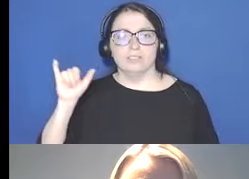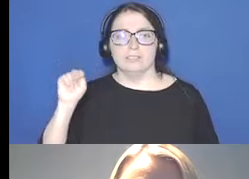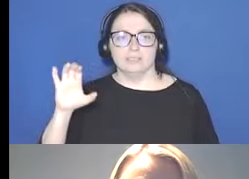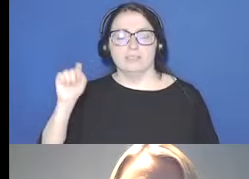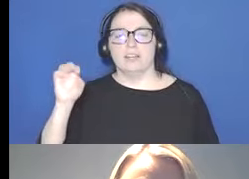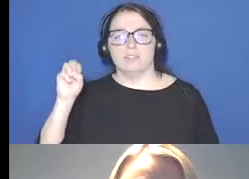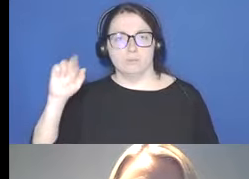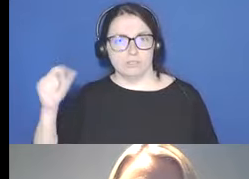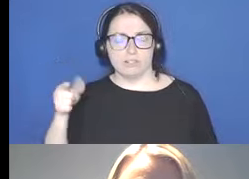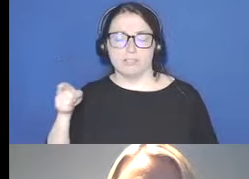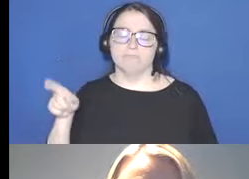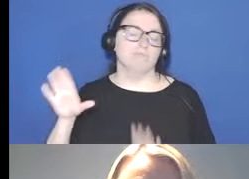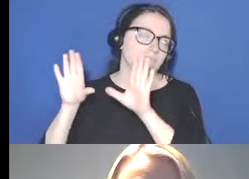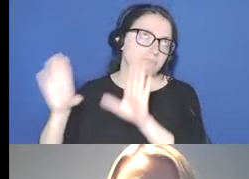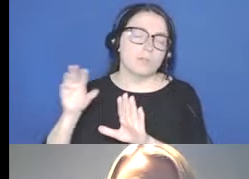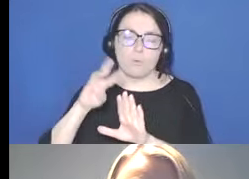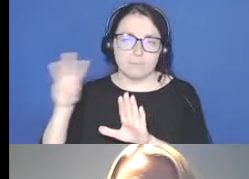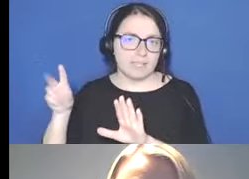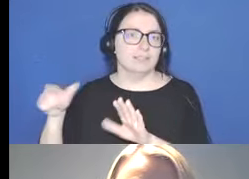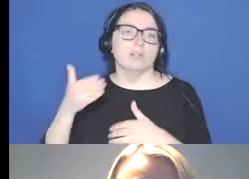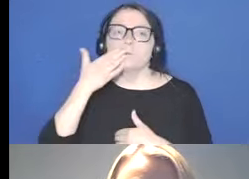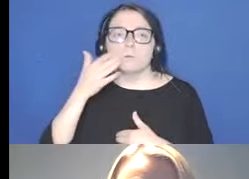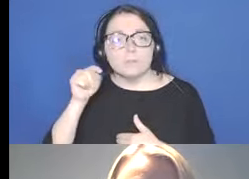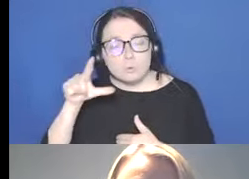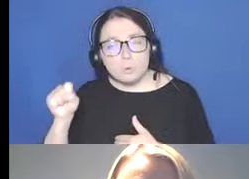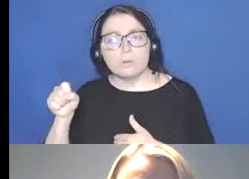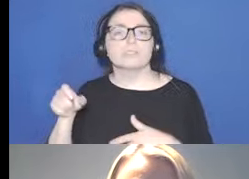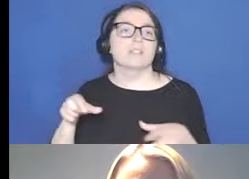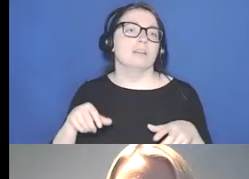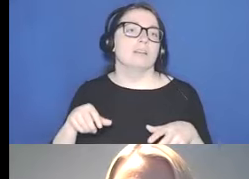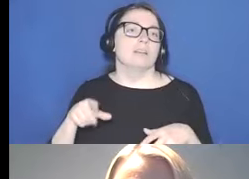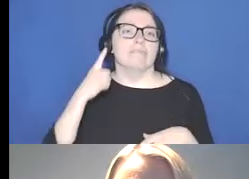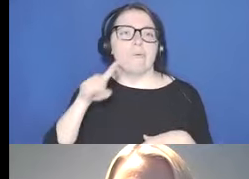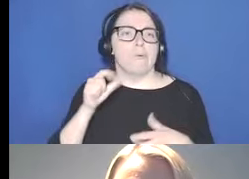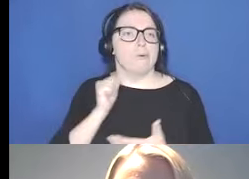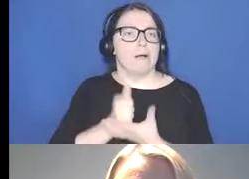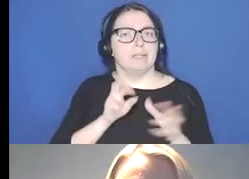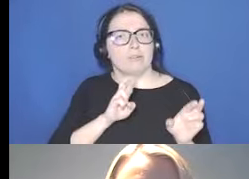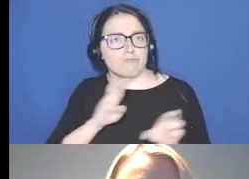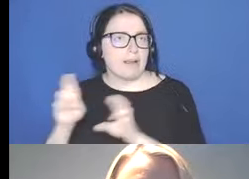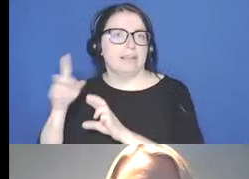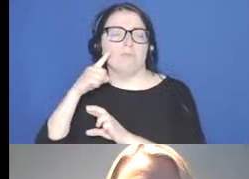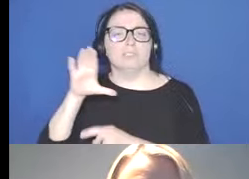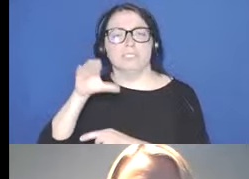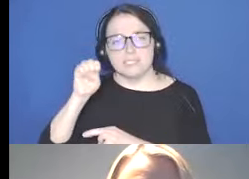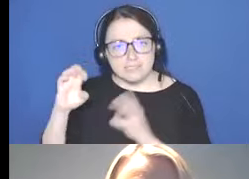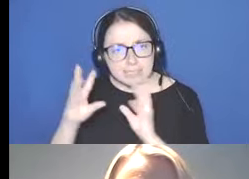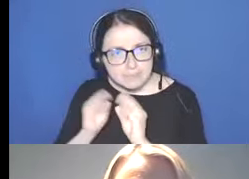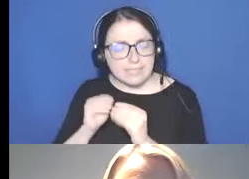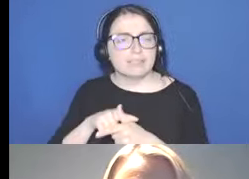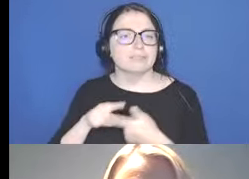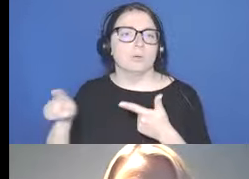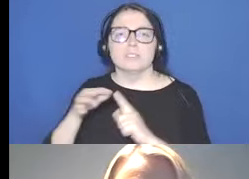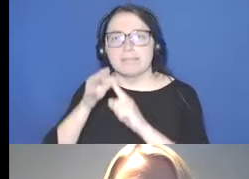tools for preparing for a CSE meeting, special ed committee meeting. They have sample emails